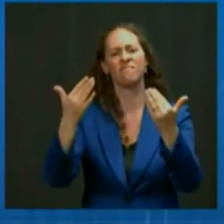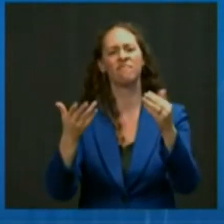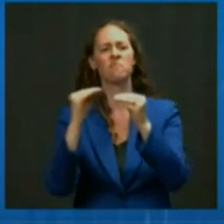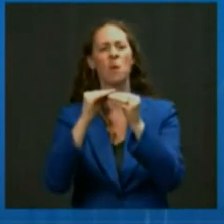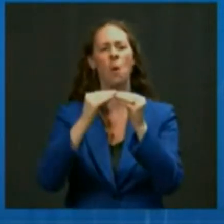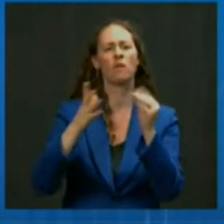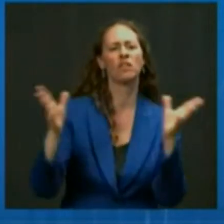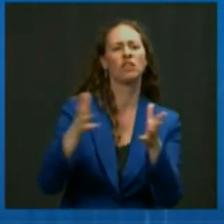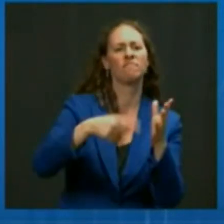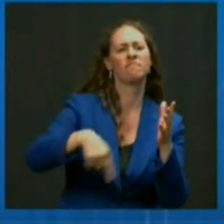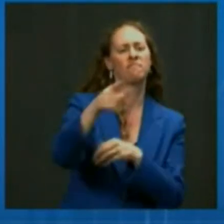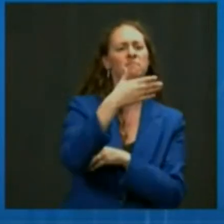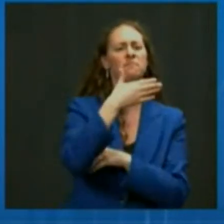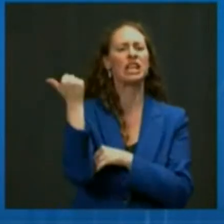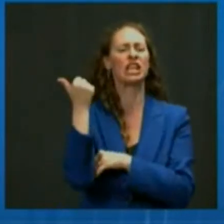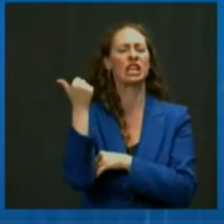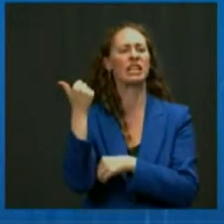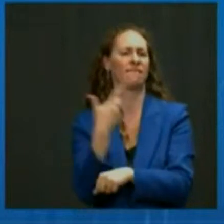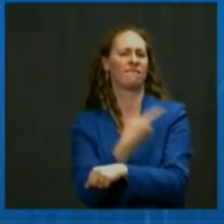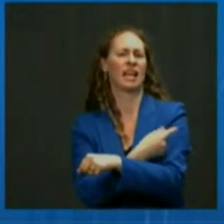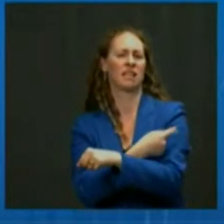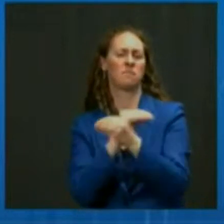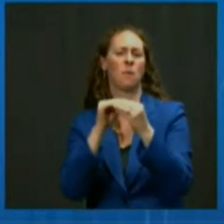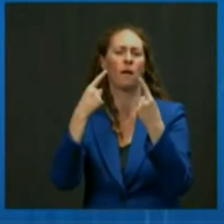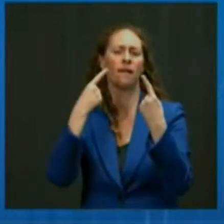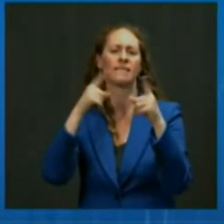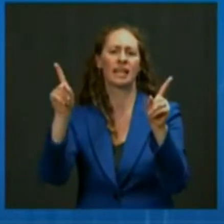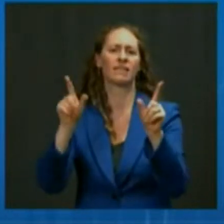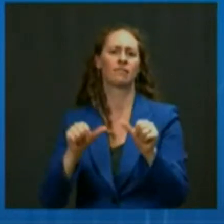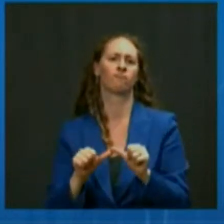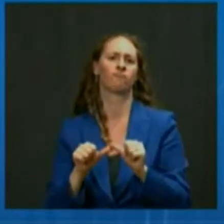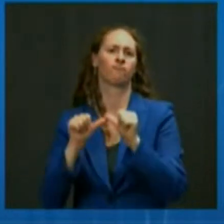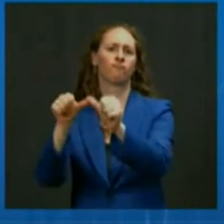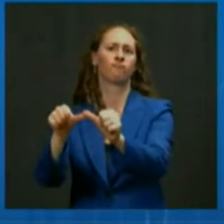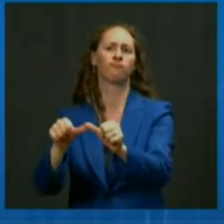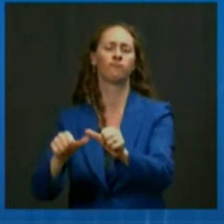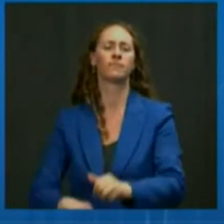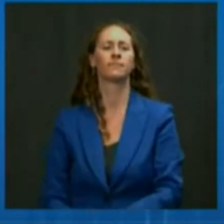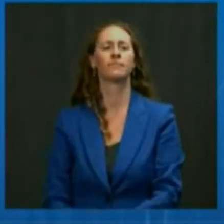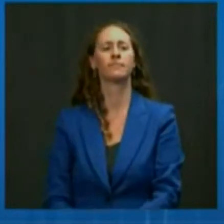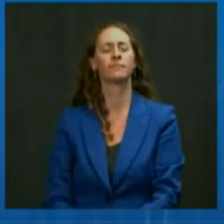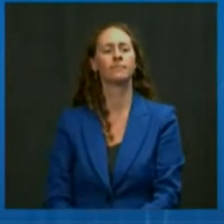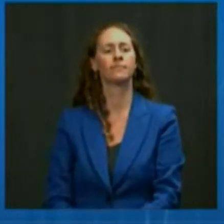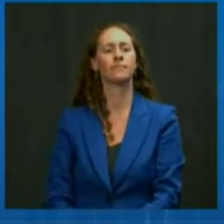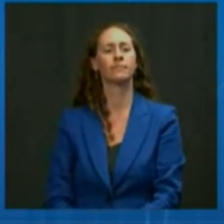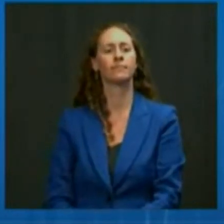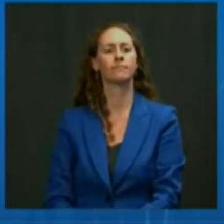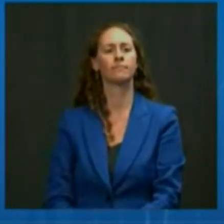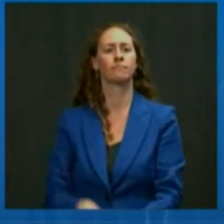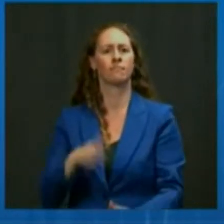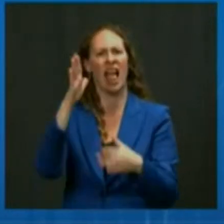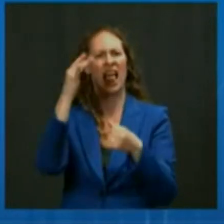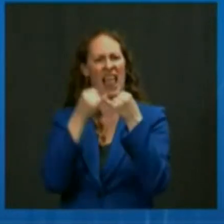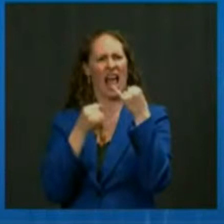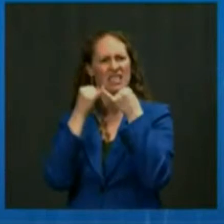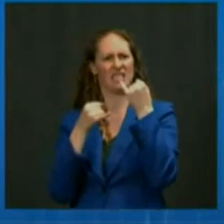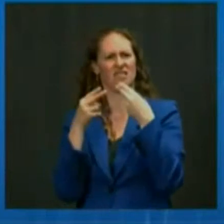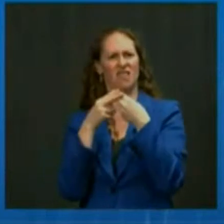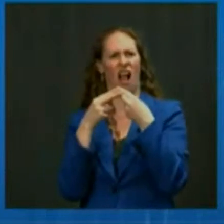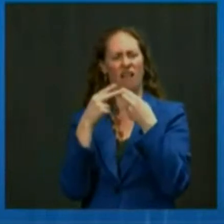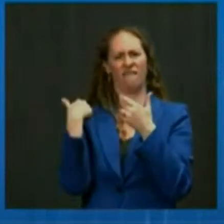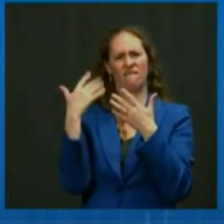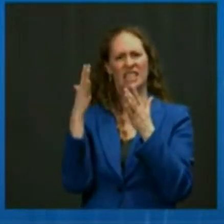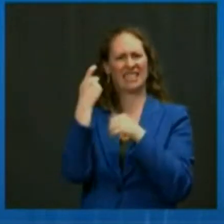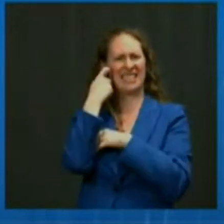the next to last slide, where I showed you could dramatically increase the titer of antibody by